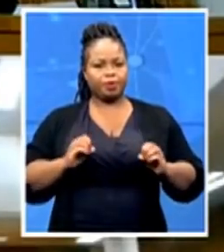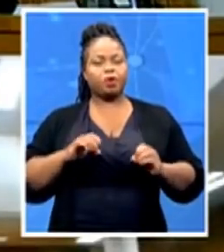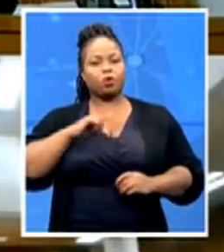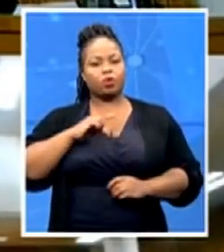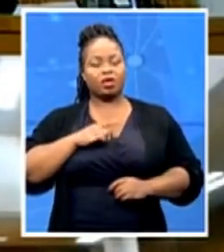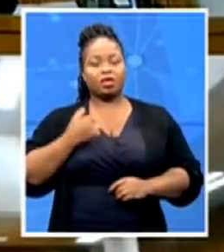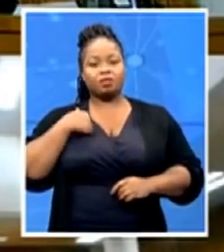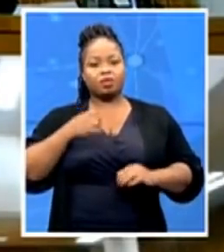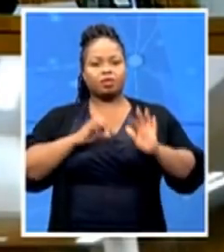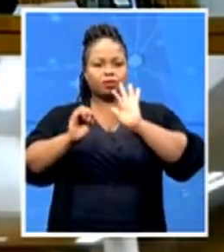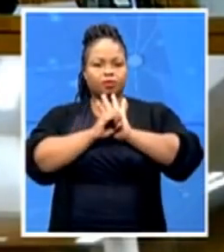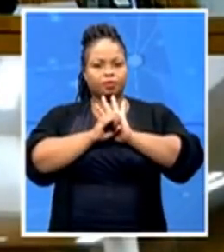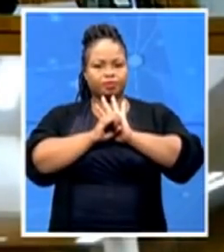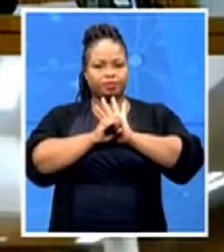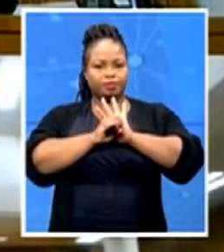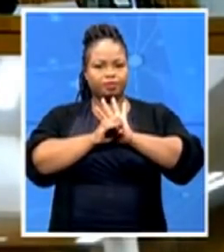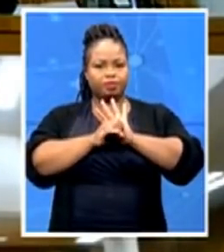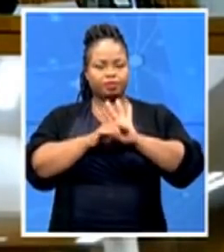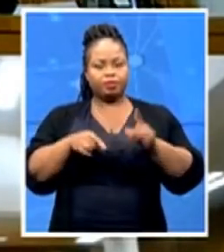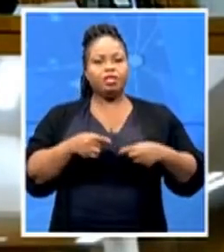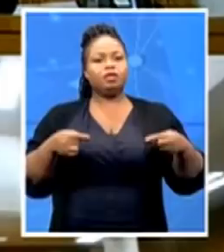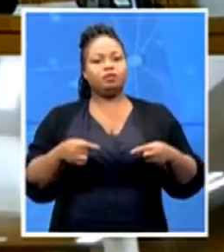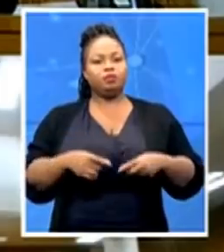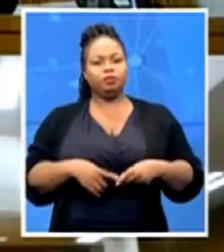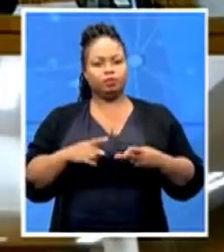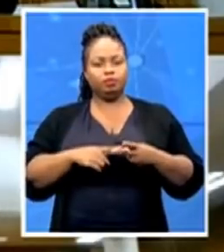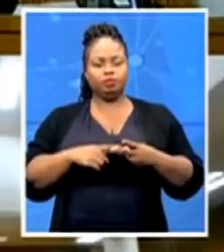oral argument on the point, as none was done yesterday.